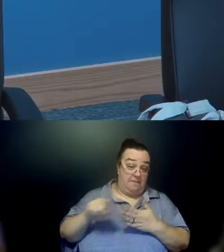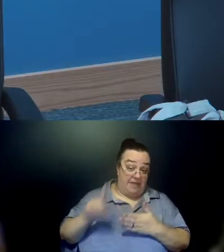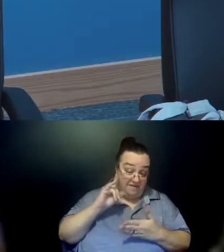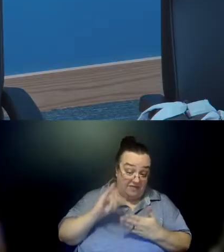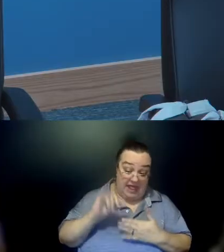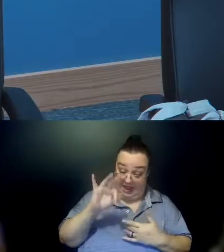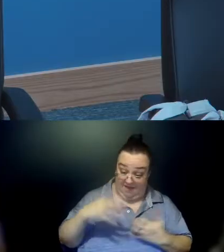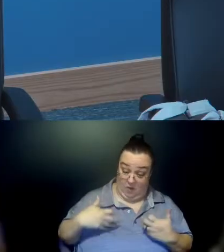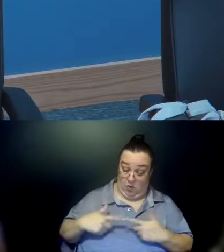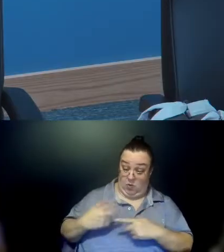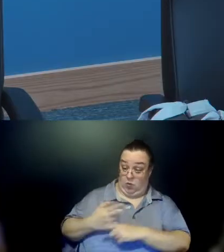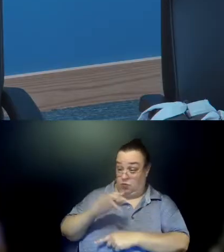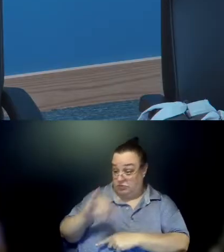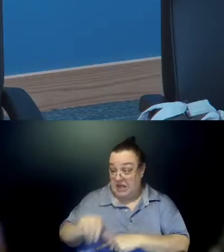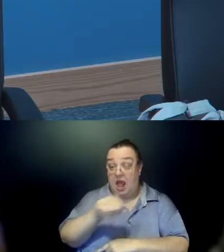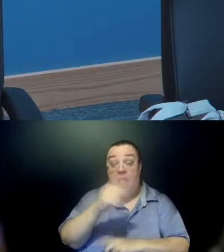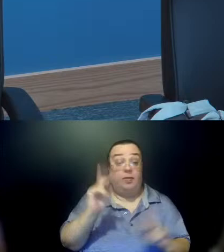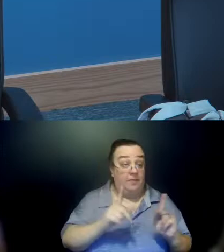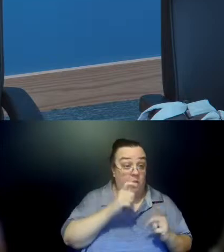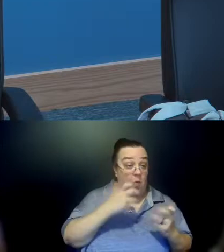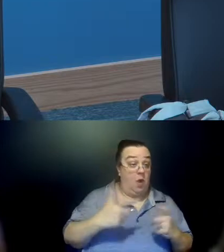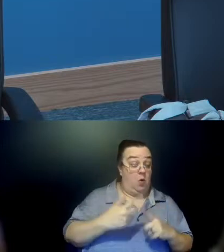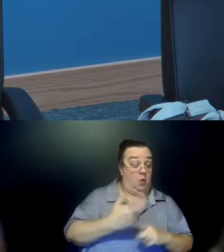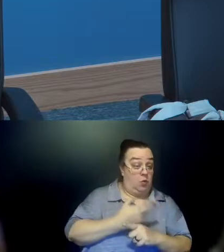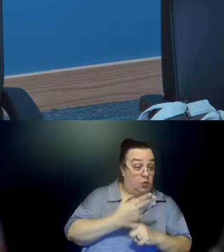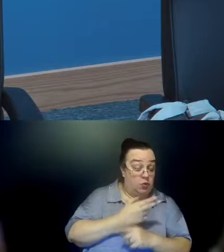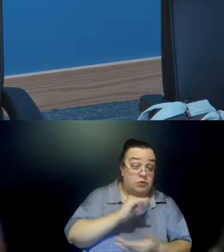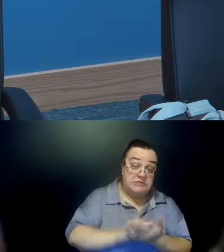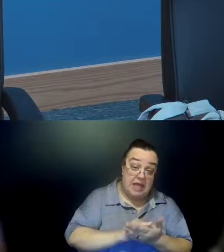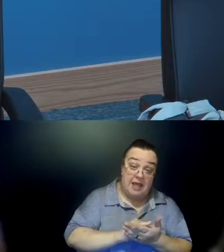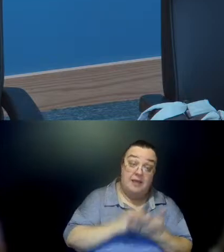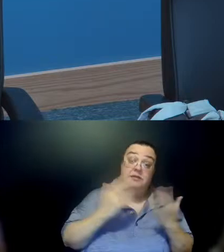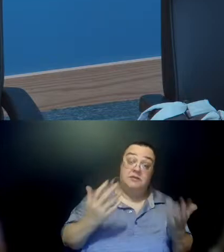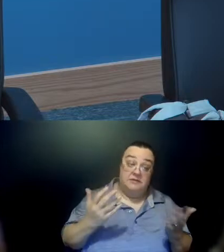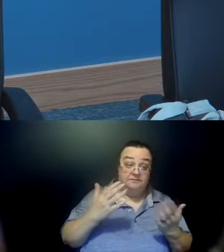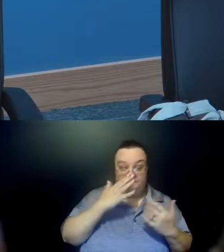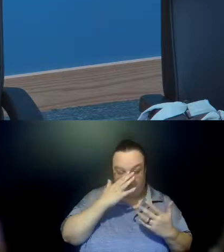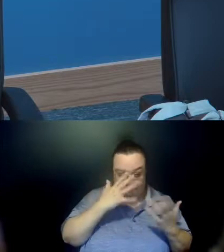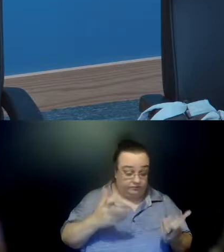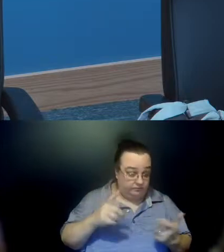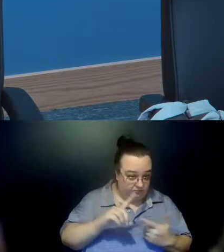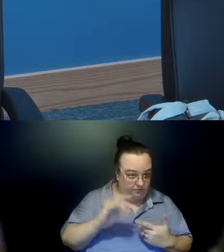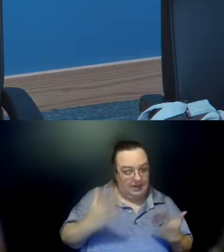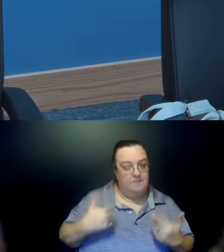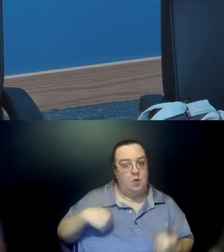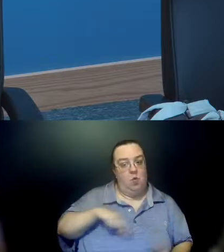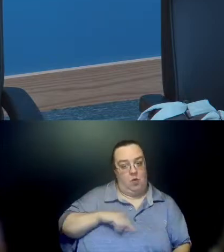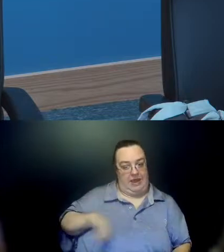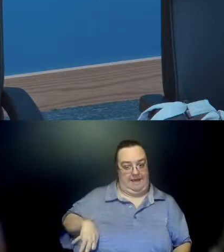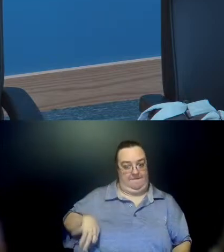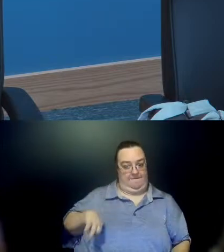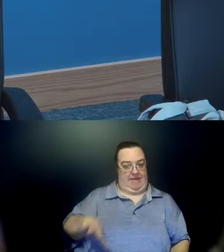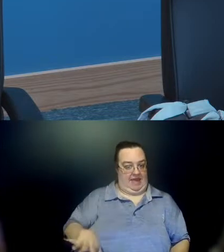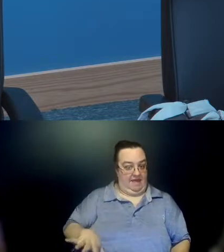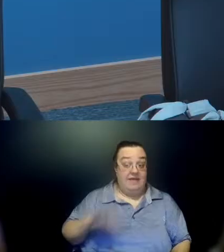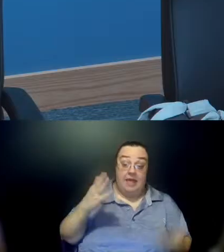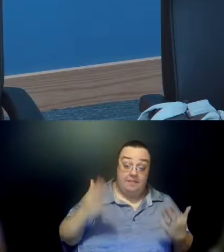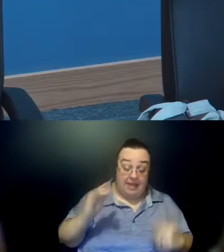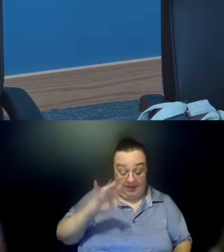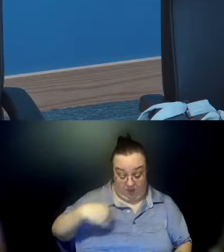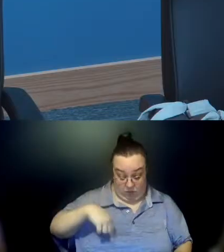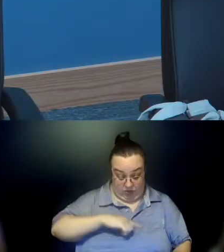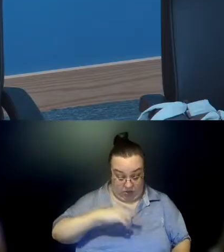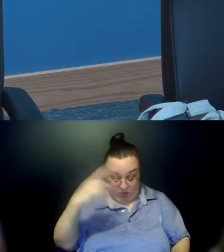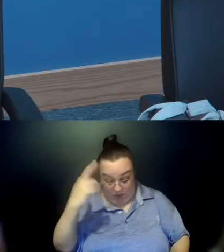and the other residents in town who want to use that want to do it, maybe we pay for it. And if we realize that that's more of